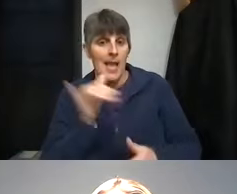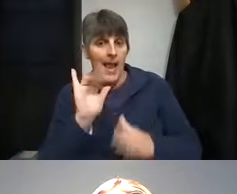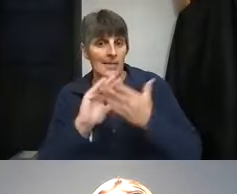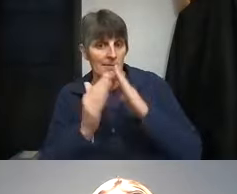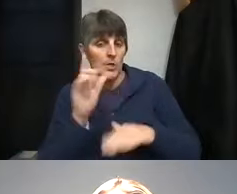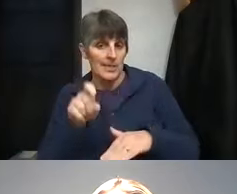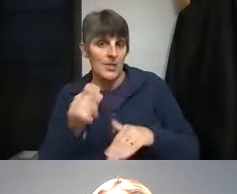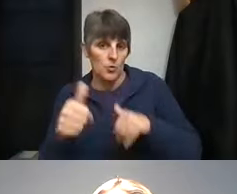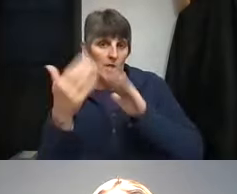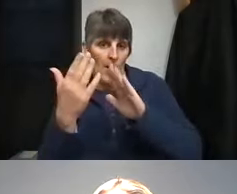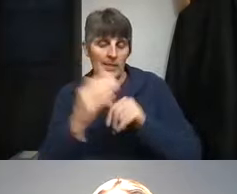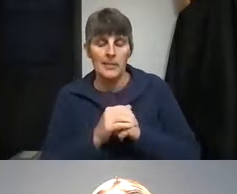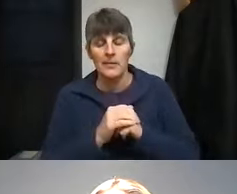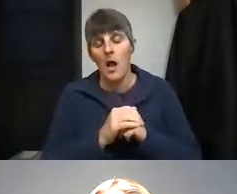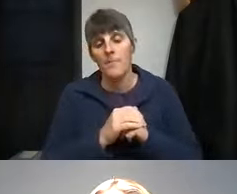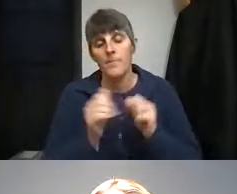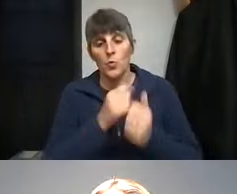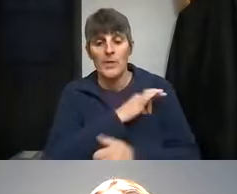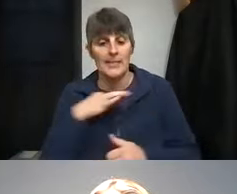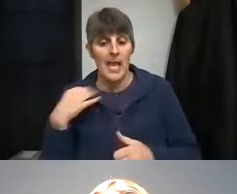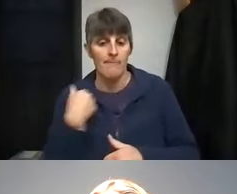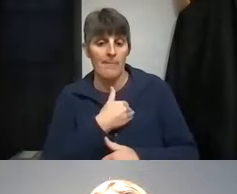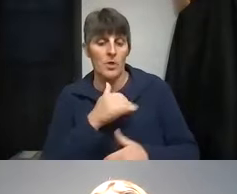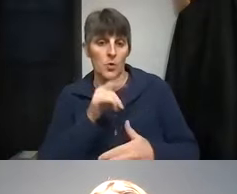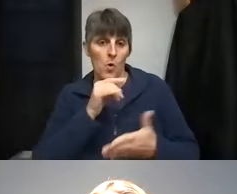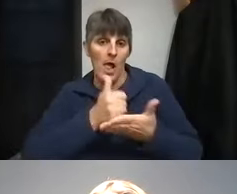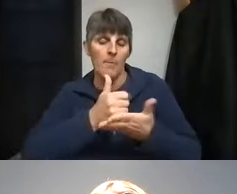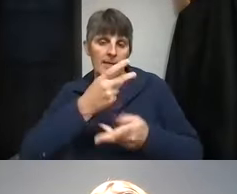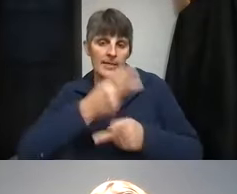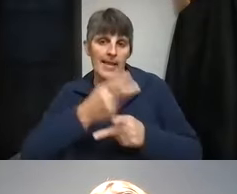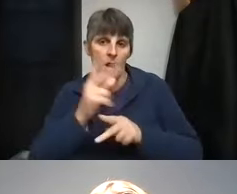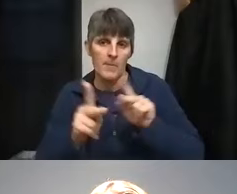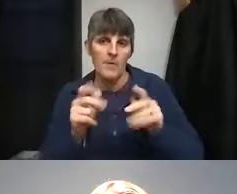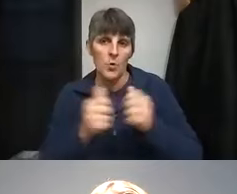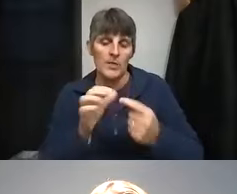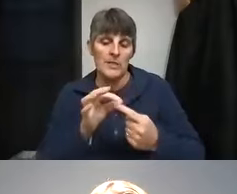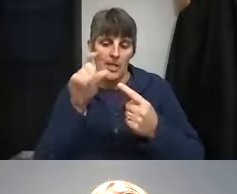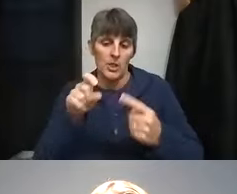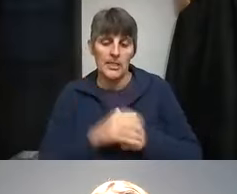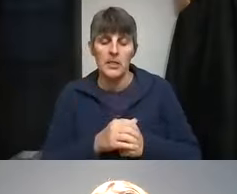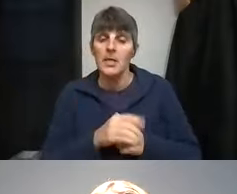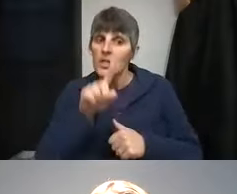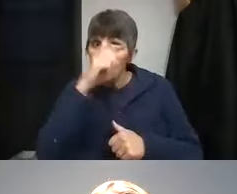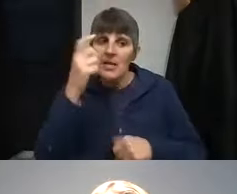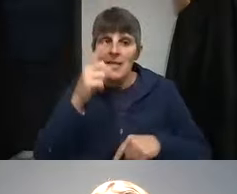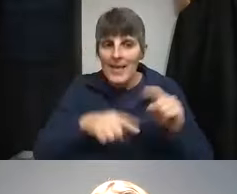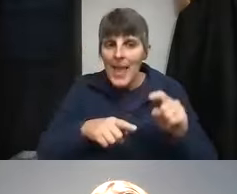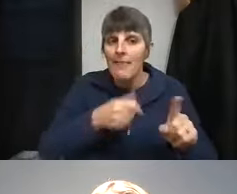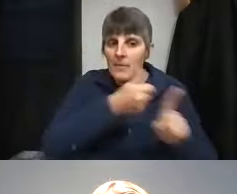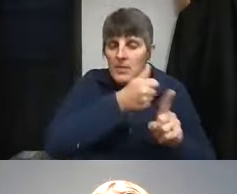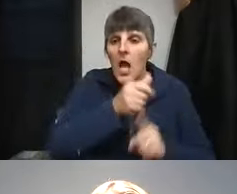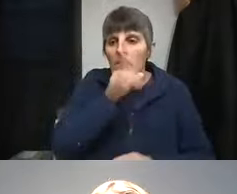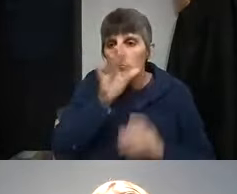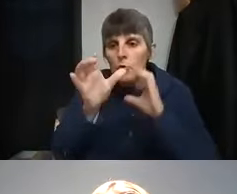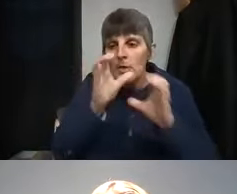need to address with staff members that are helping out, taking care of people with special needs. Just because they cannot talk does not